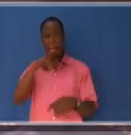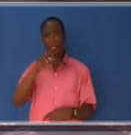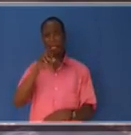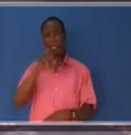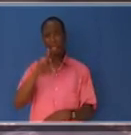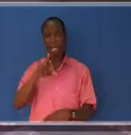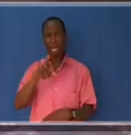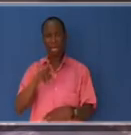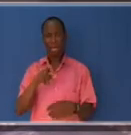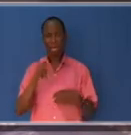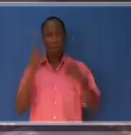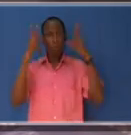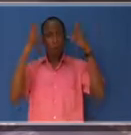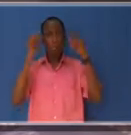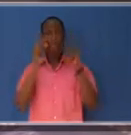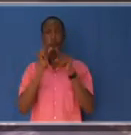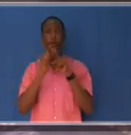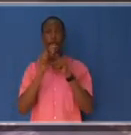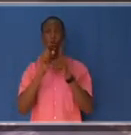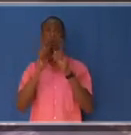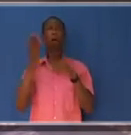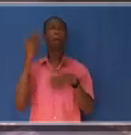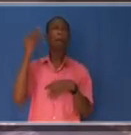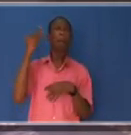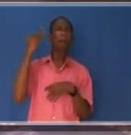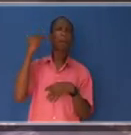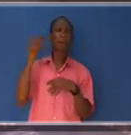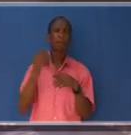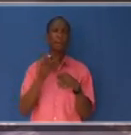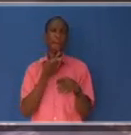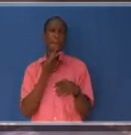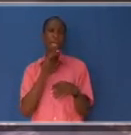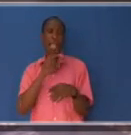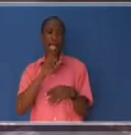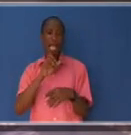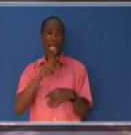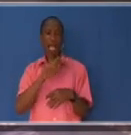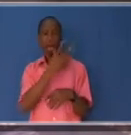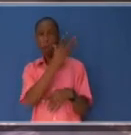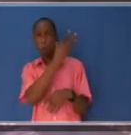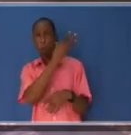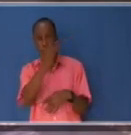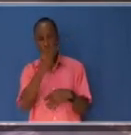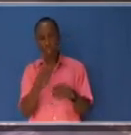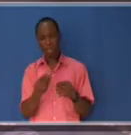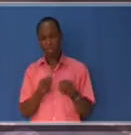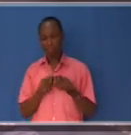scripture in reference to Jesus Christ when they healed the lame man at the